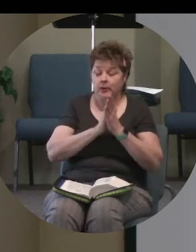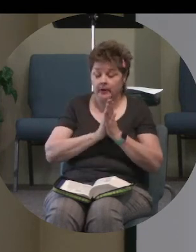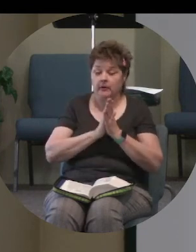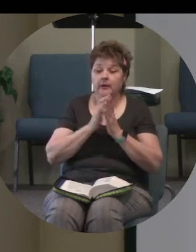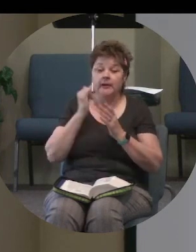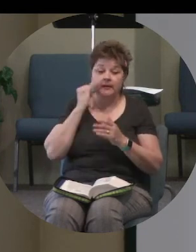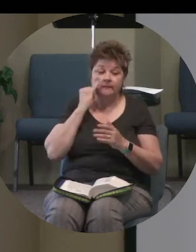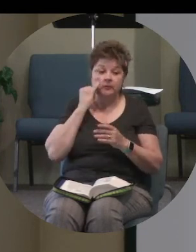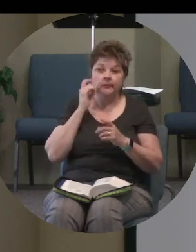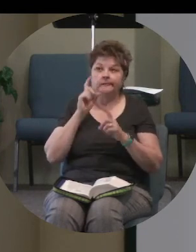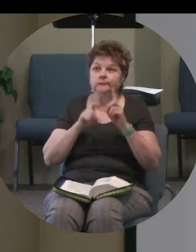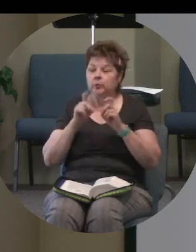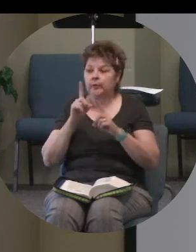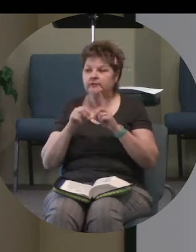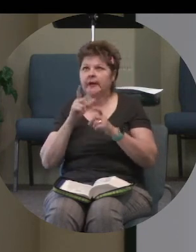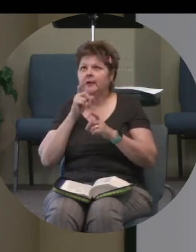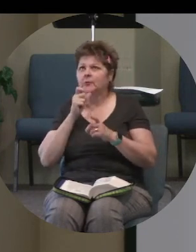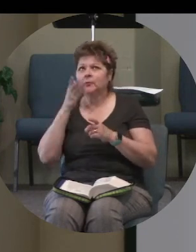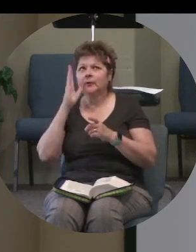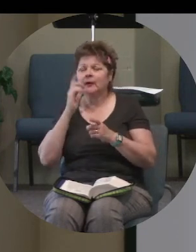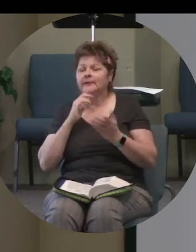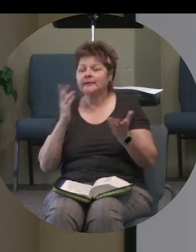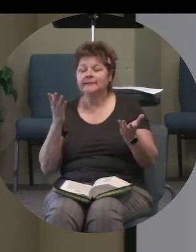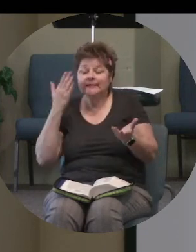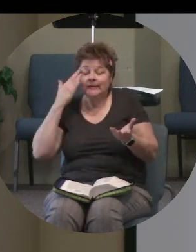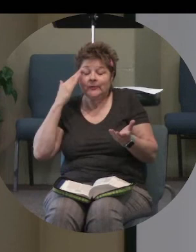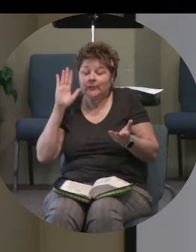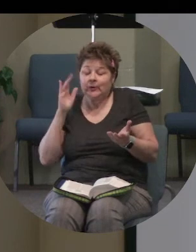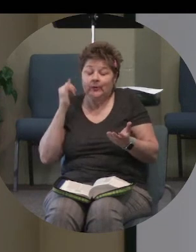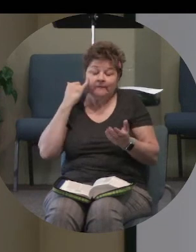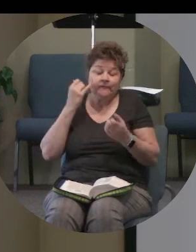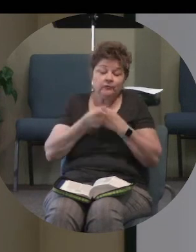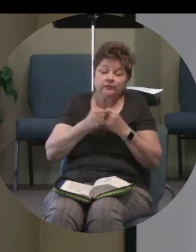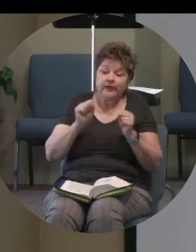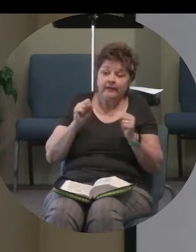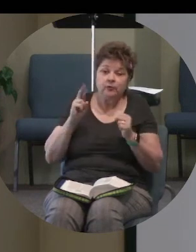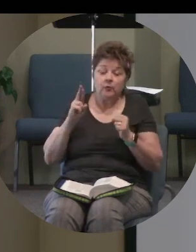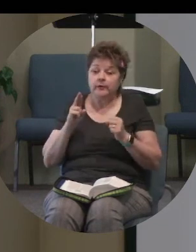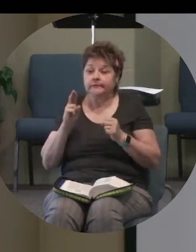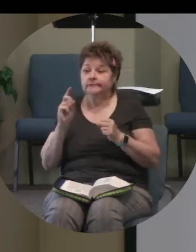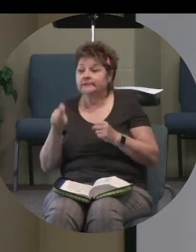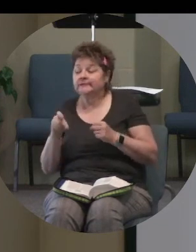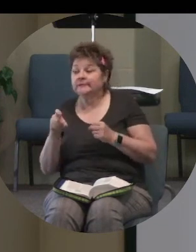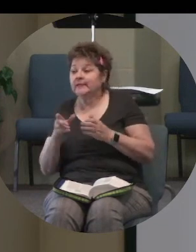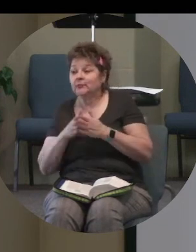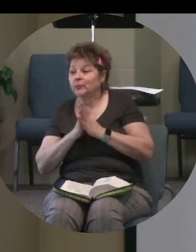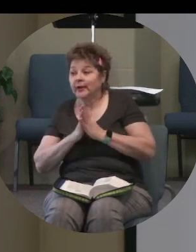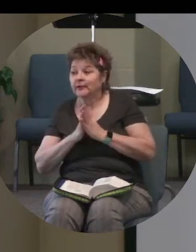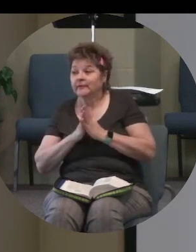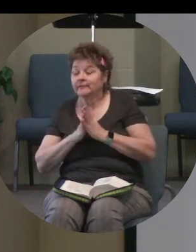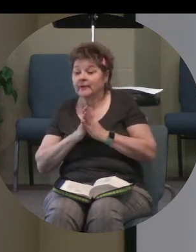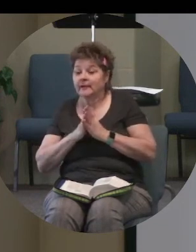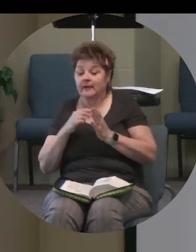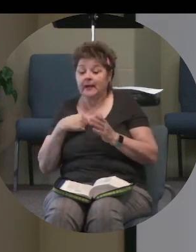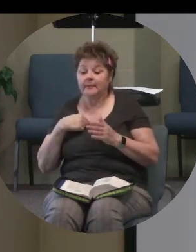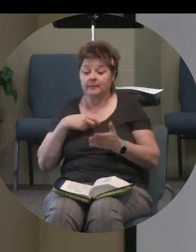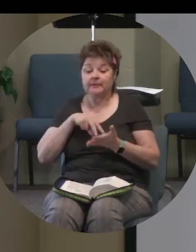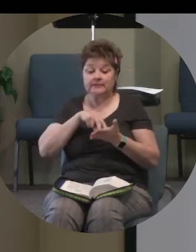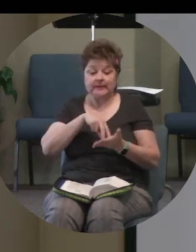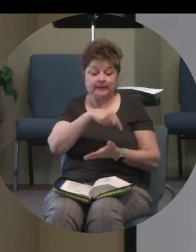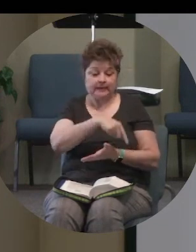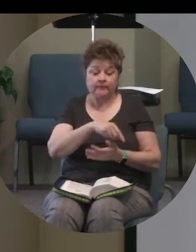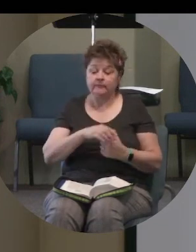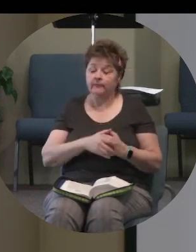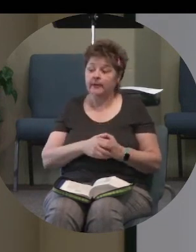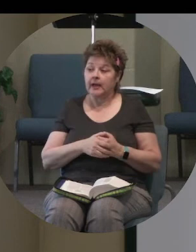you have questions about who God is, you're not sure you're saved, or you just need prayer for that, I'm going to be up here at the front.